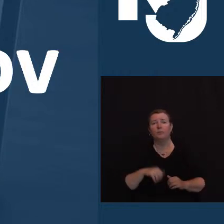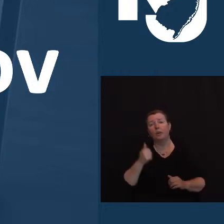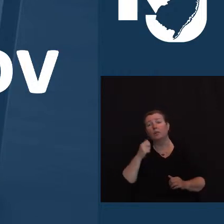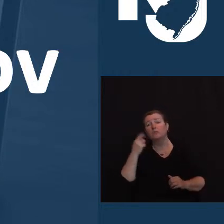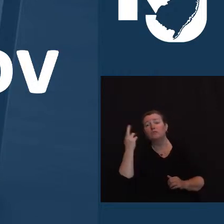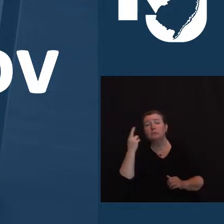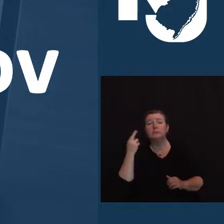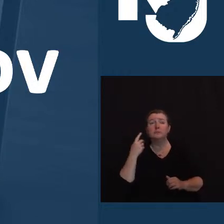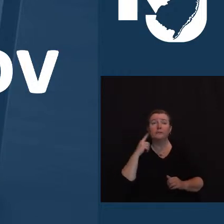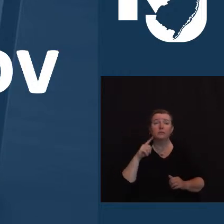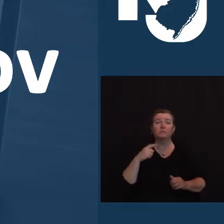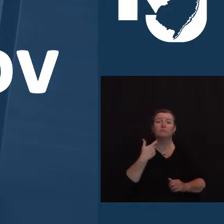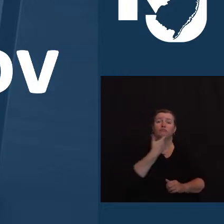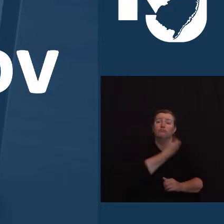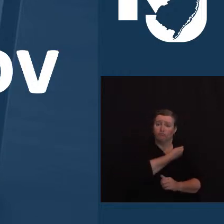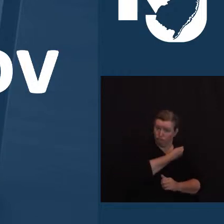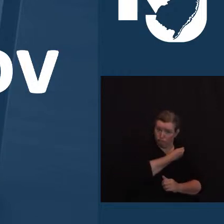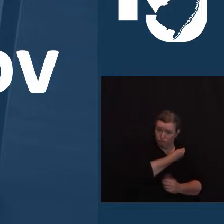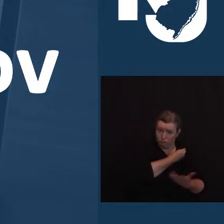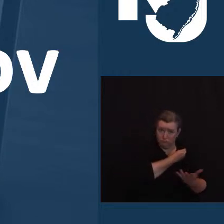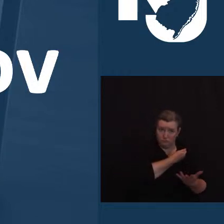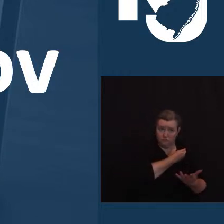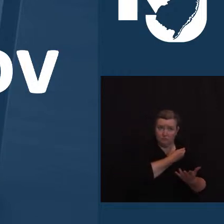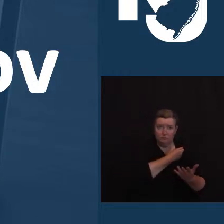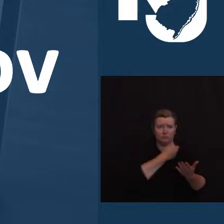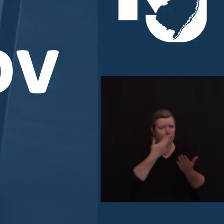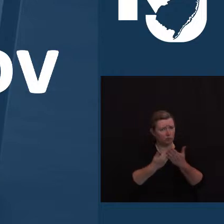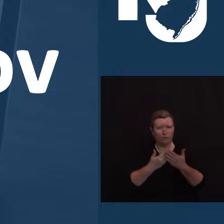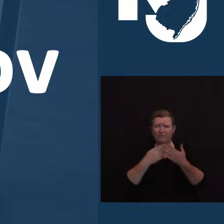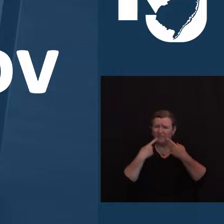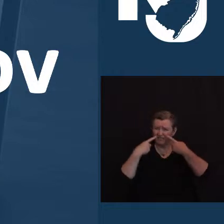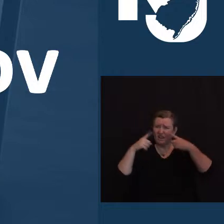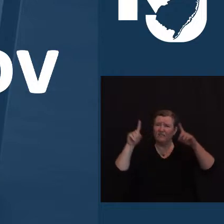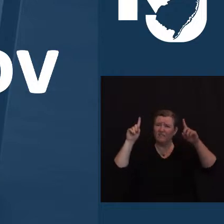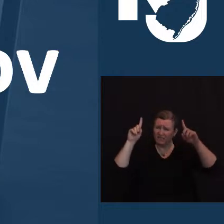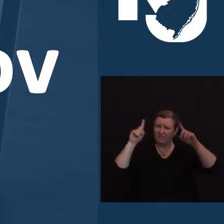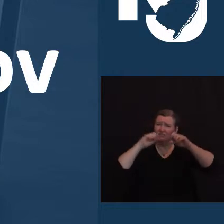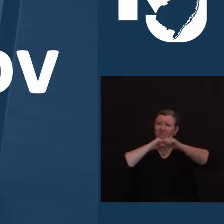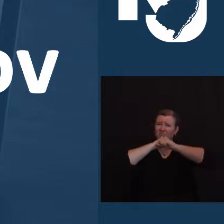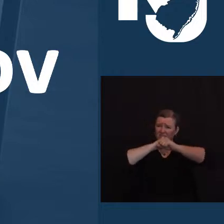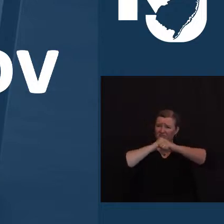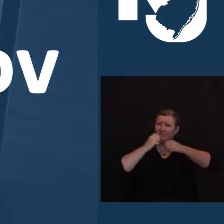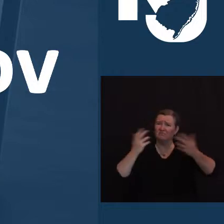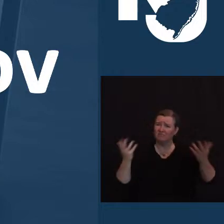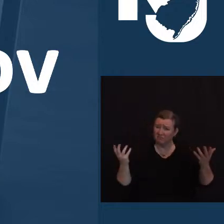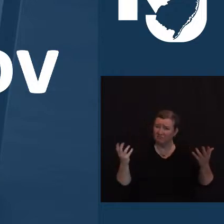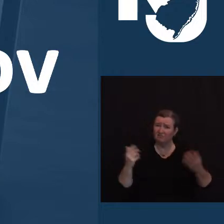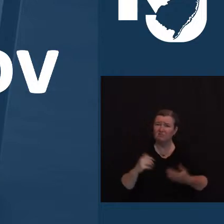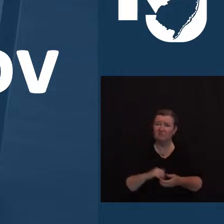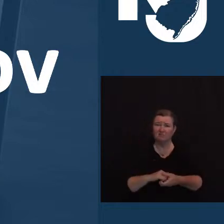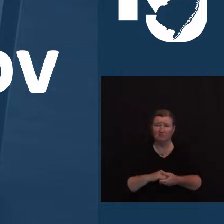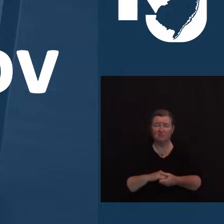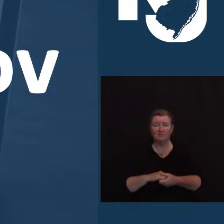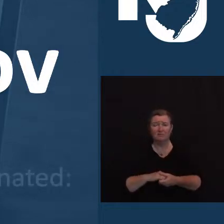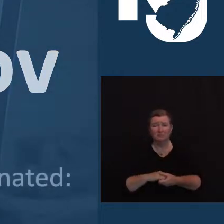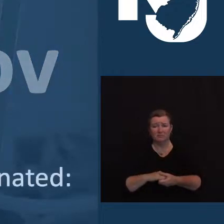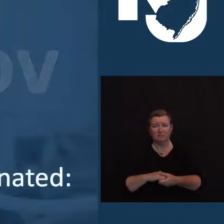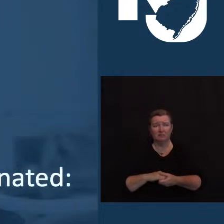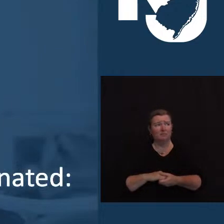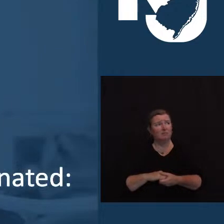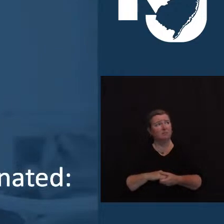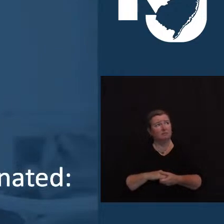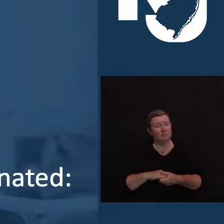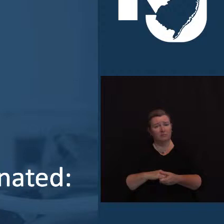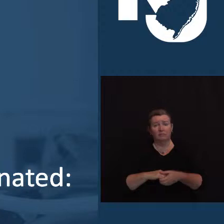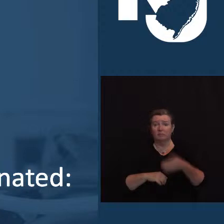prove overwhelmingly powerful, as the latest breakthrough data from Ed's team at the Communicable Disease Service shows. So here